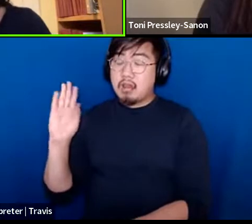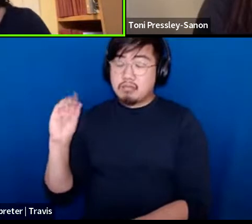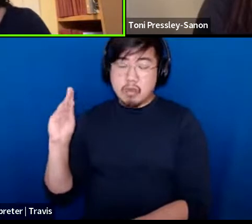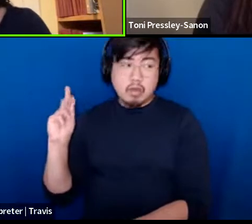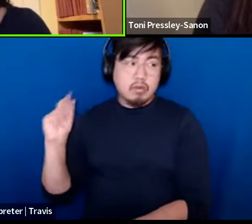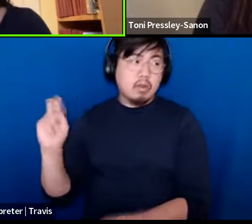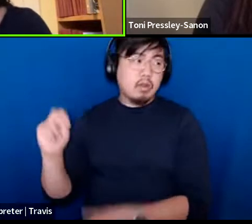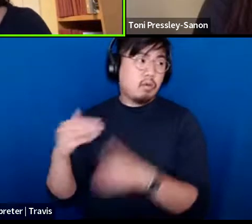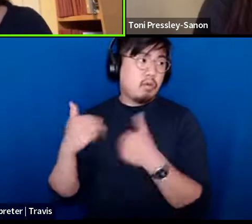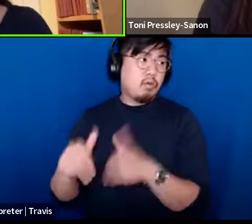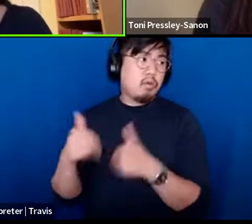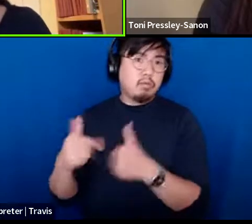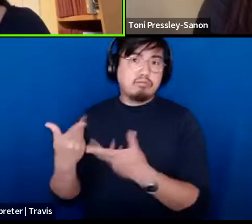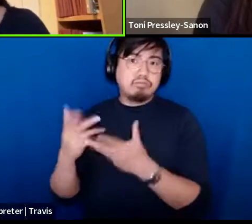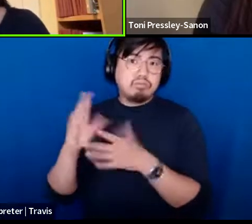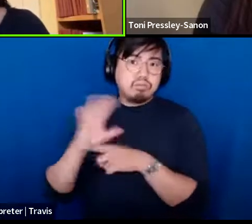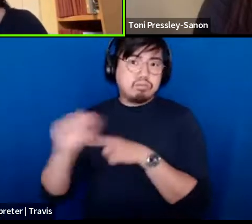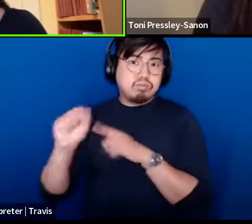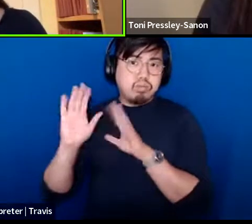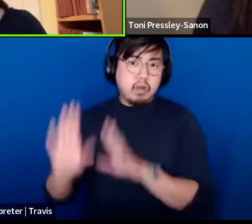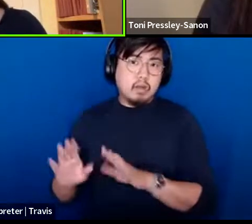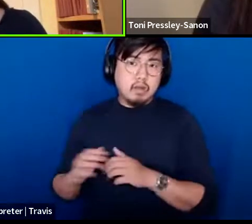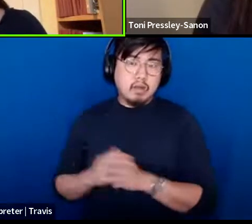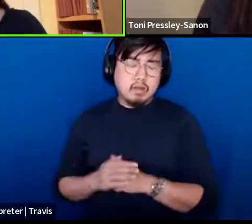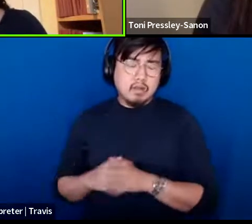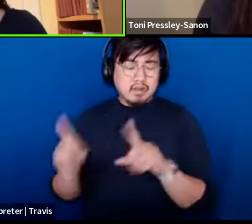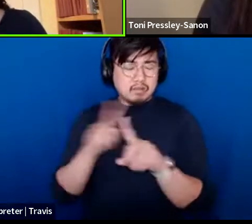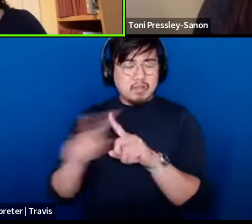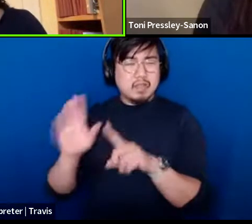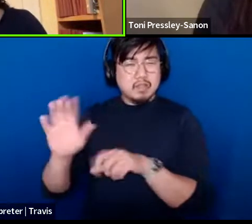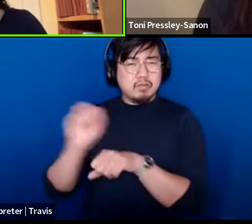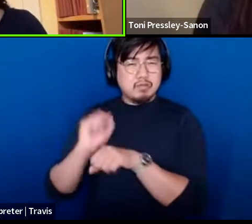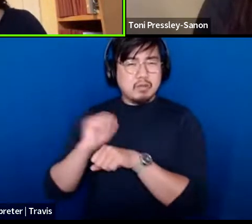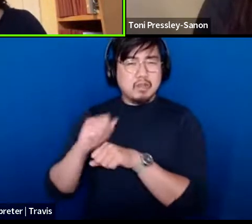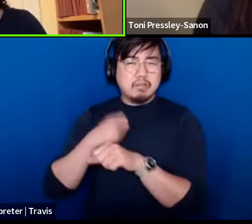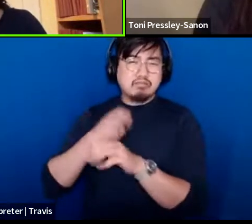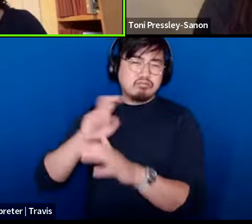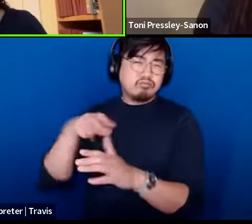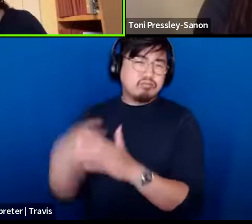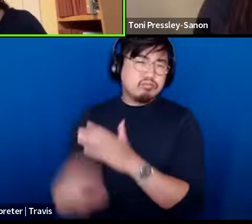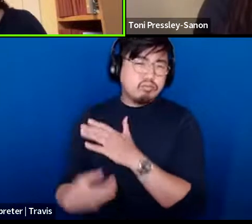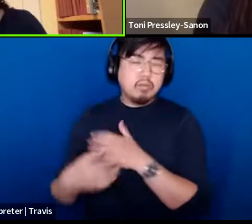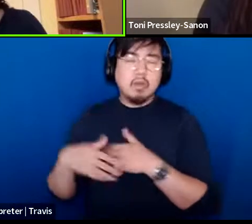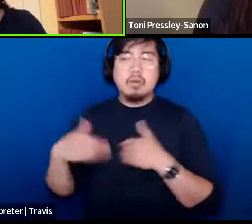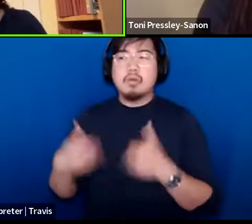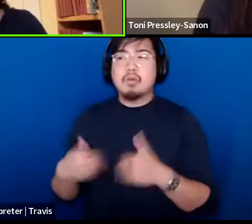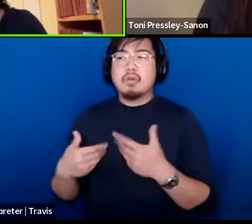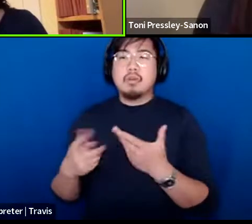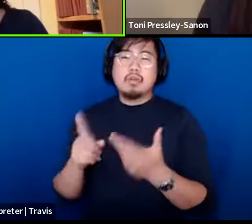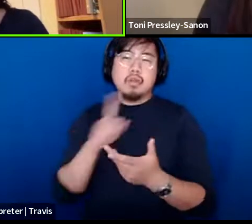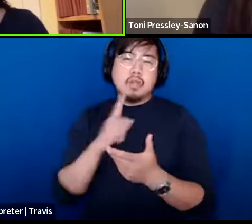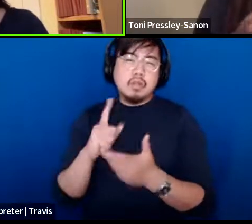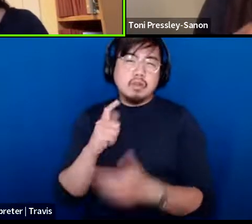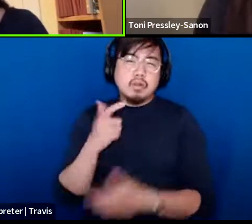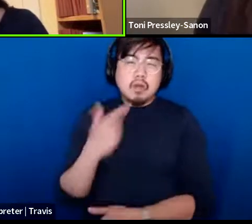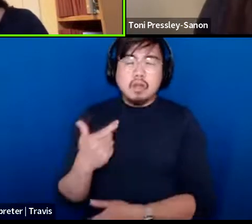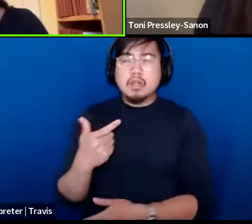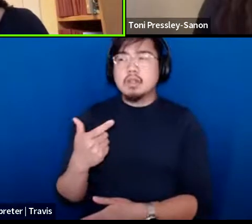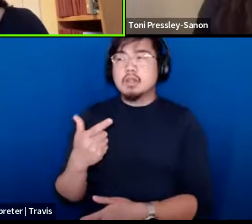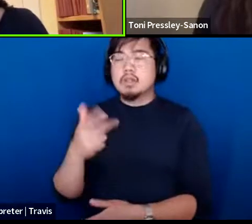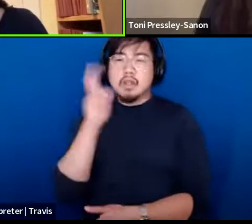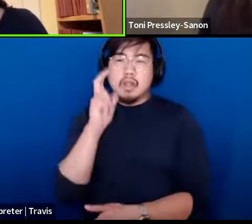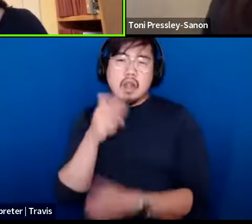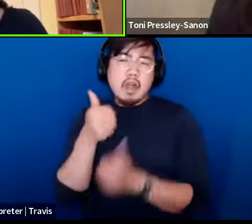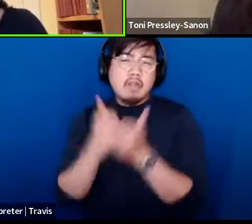It's really amazing. But to just delve into, you know, interview after interview, speech after speech, in the way that